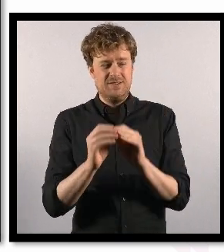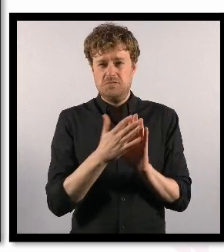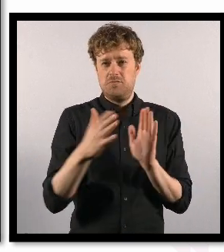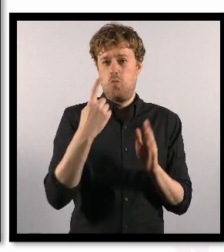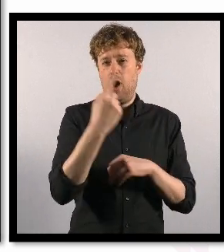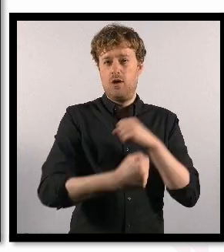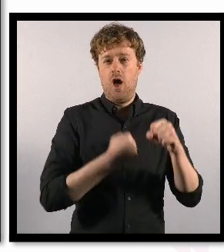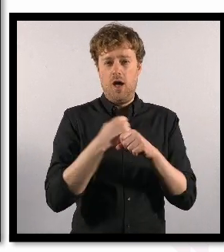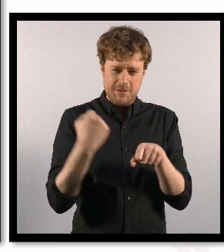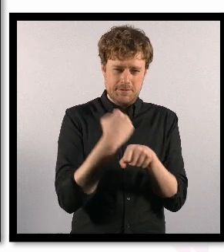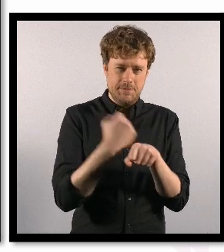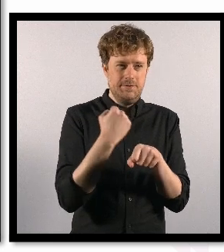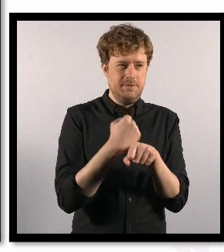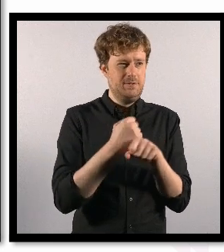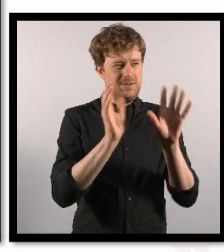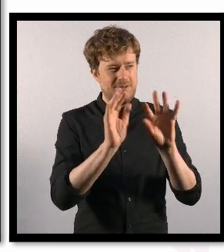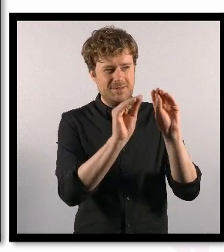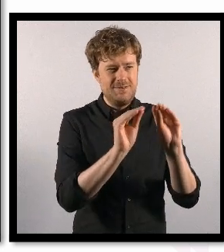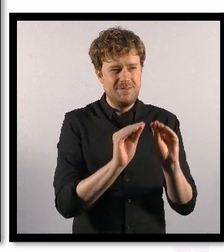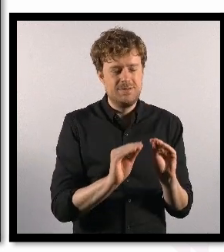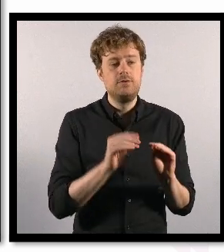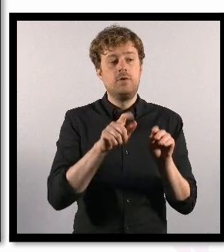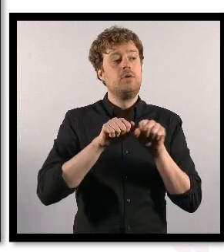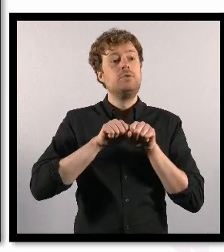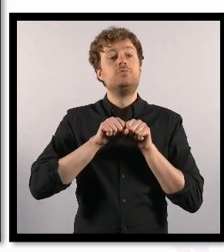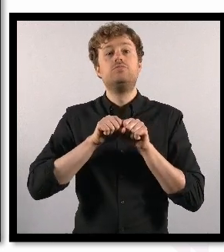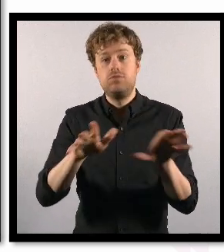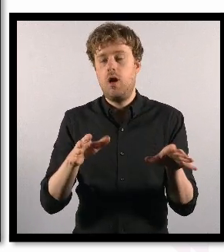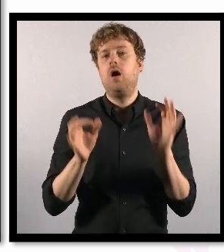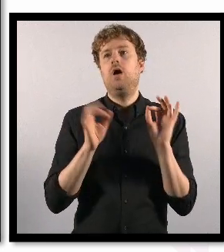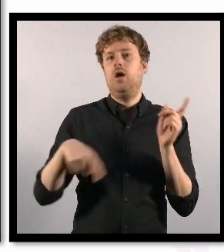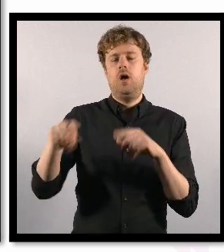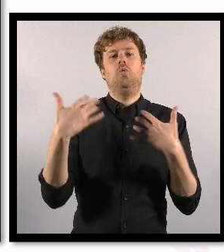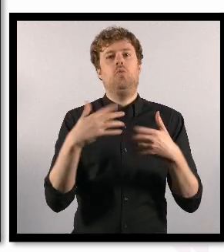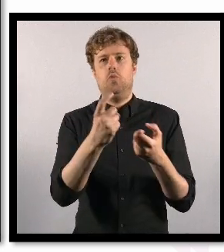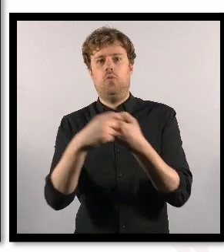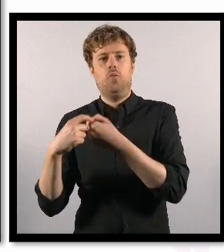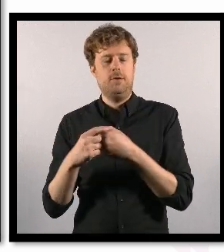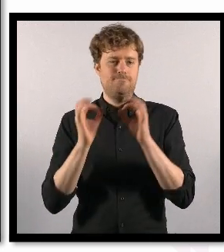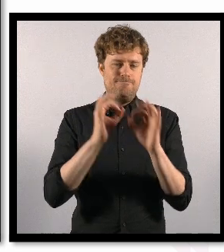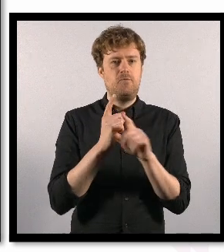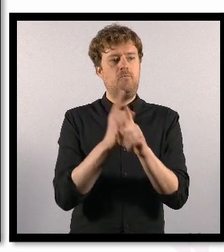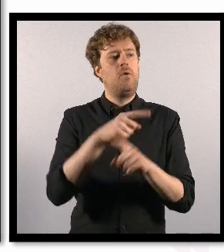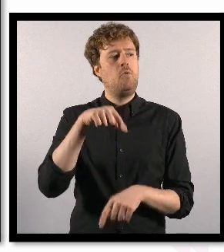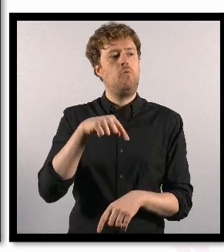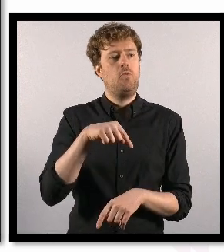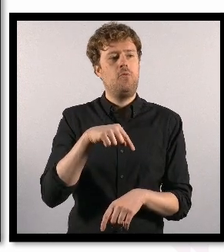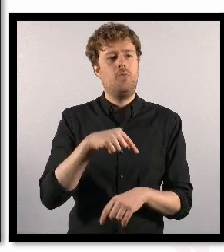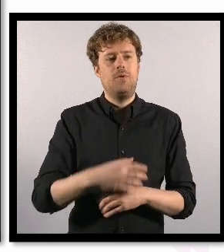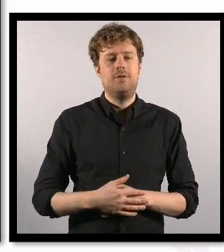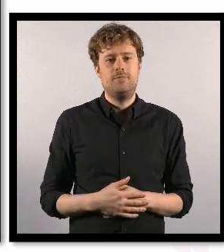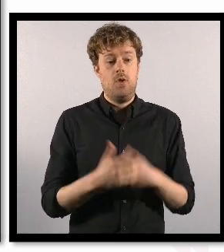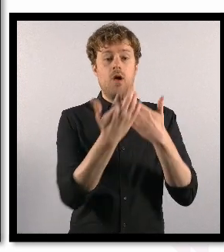backend is simpler to work with, and that applies to us as well. And so now we're in the middle of